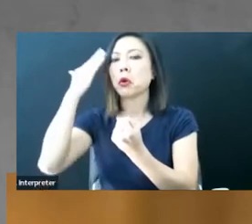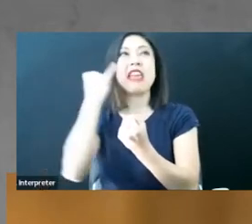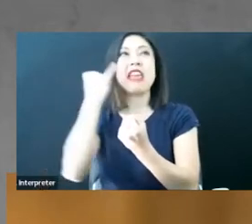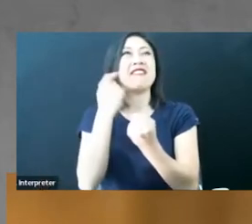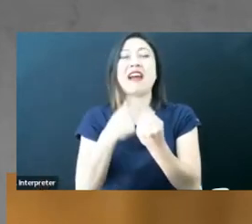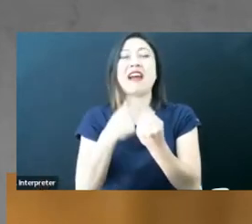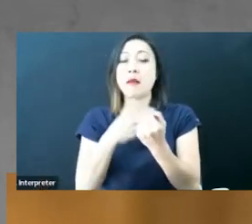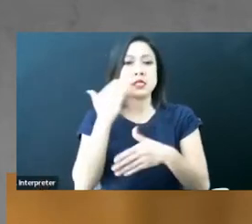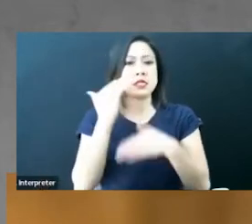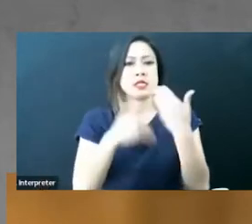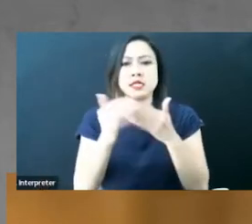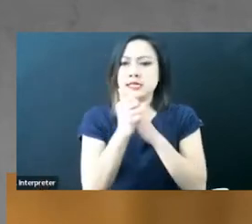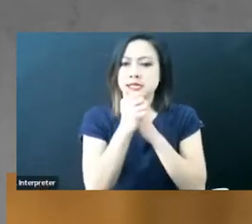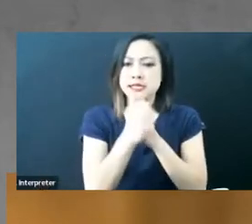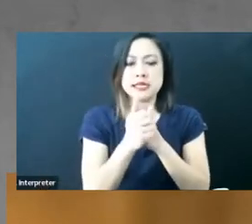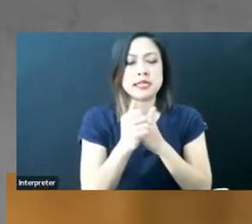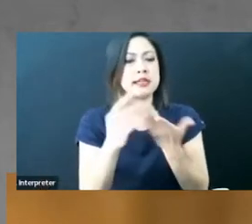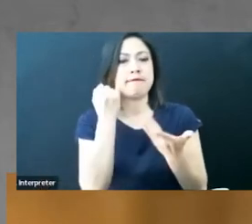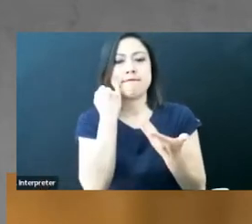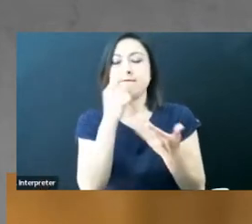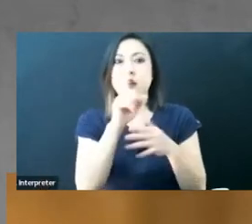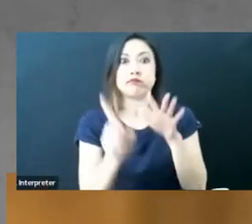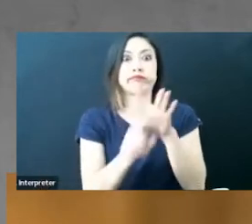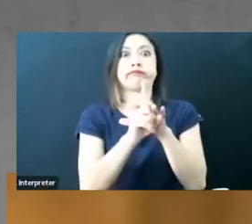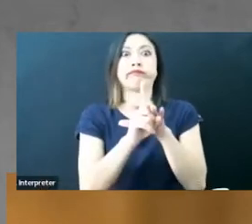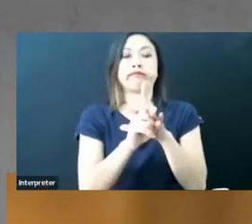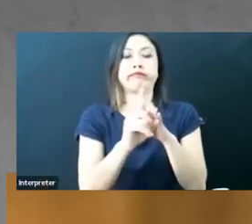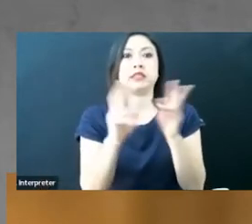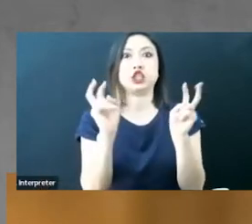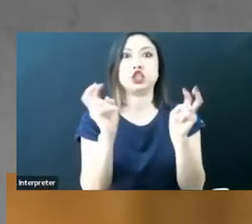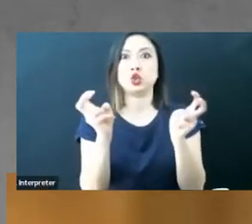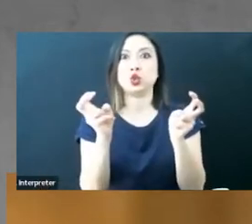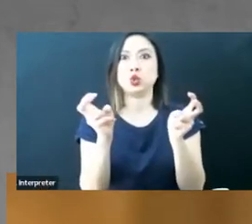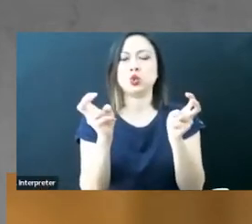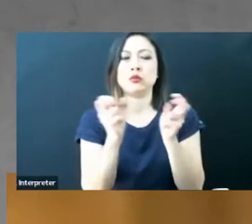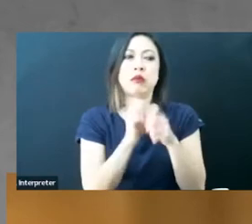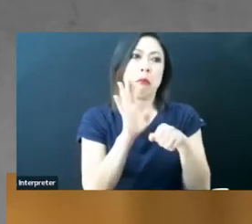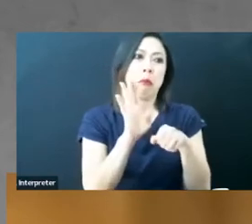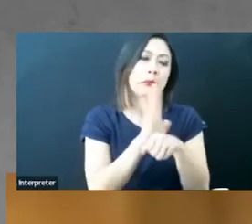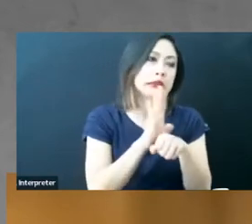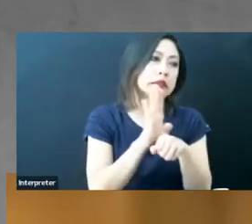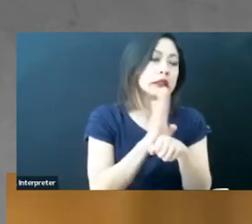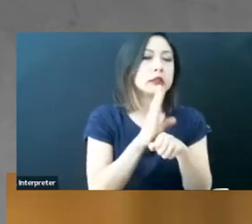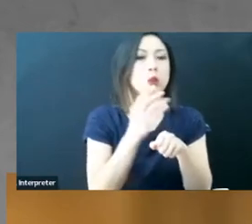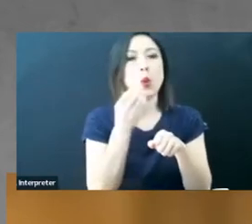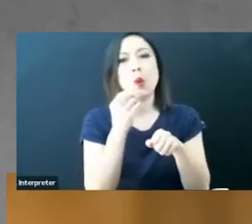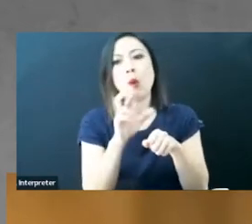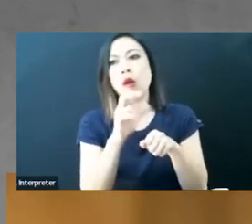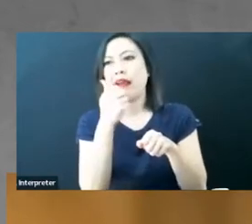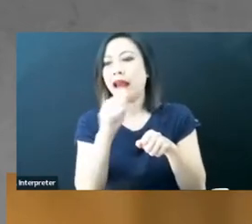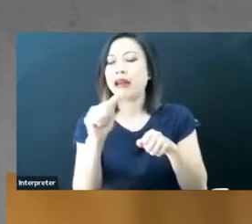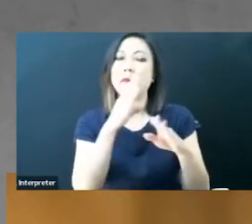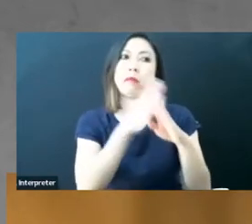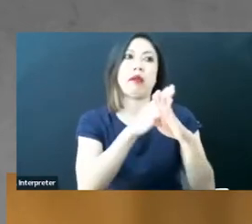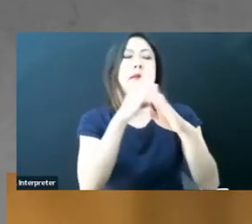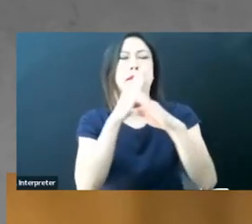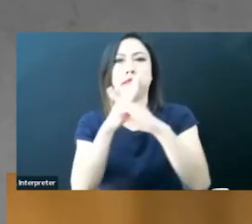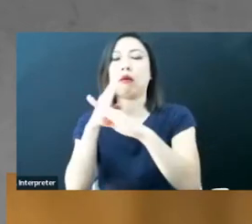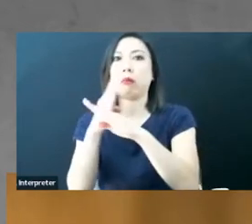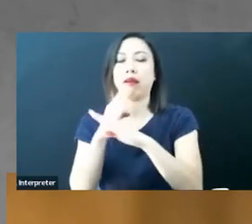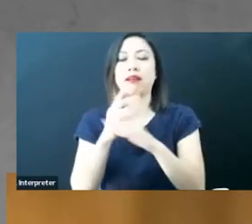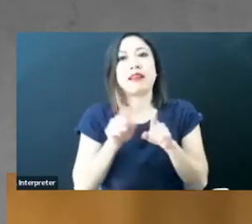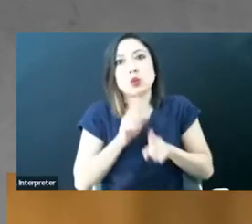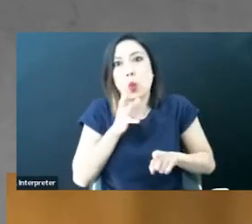a business issue or, you know, meeting kind of the blockages that you have as a woman going through the